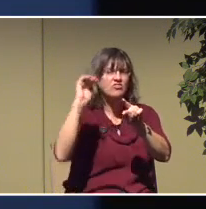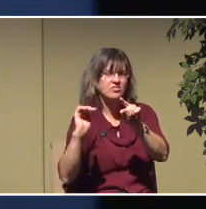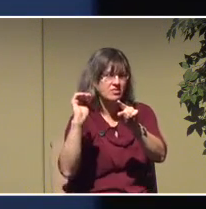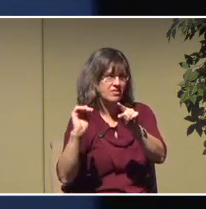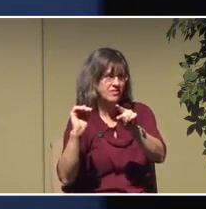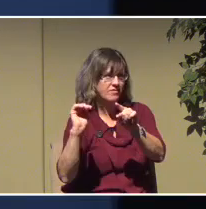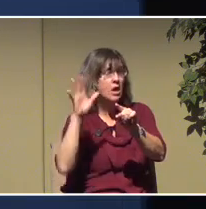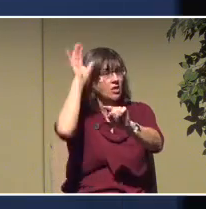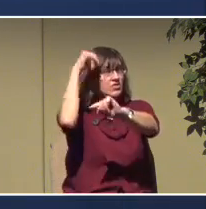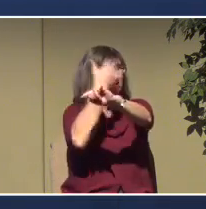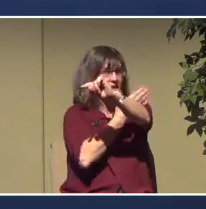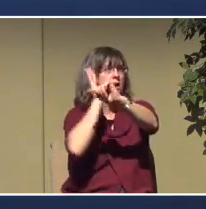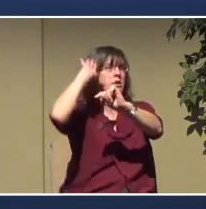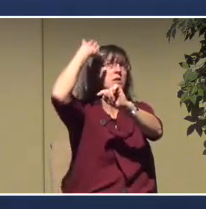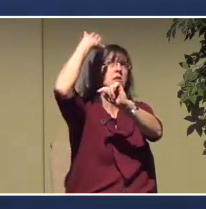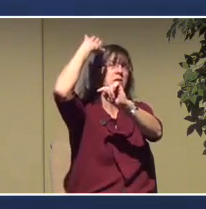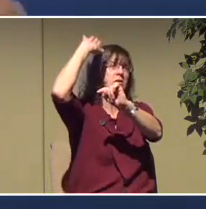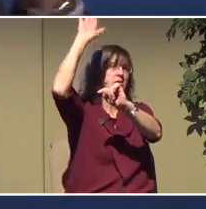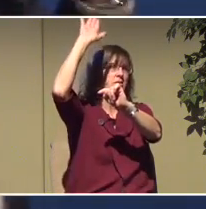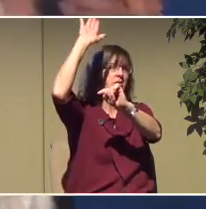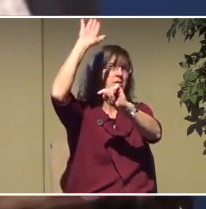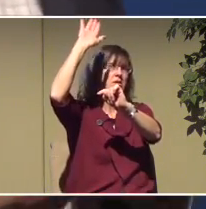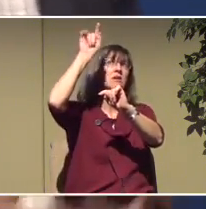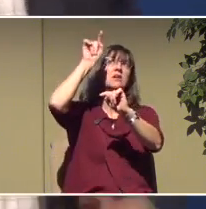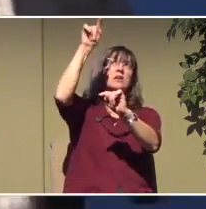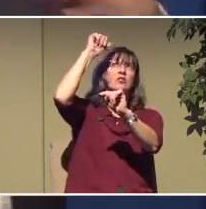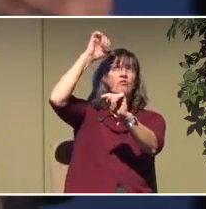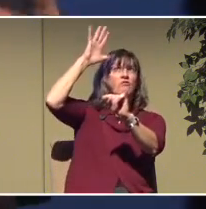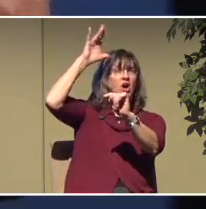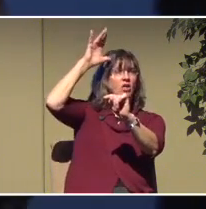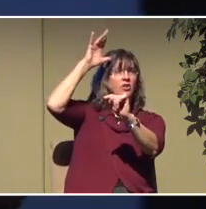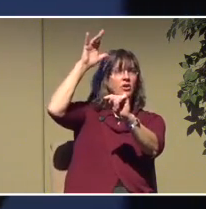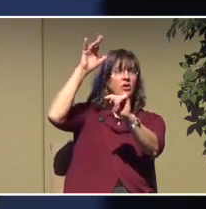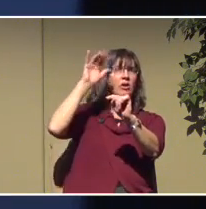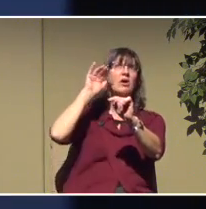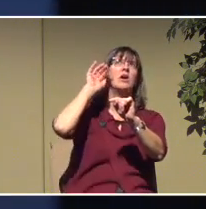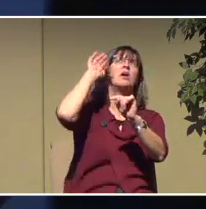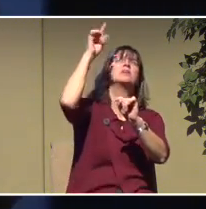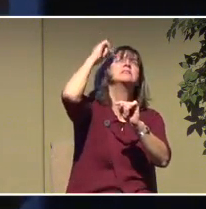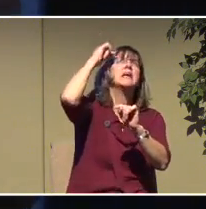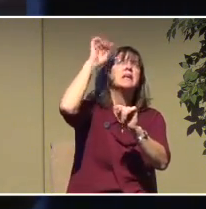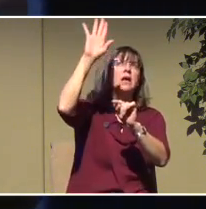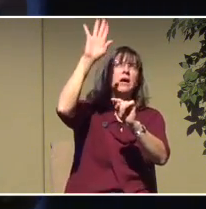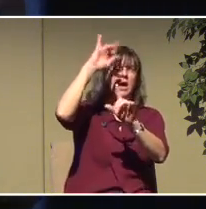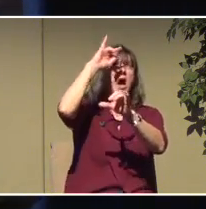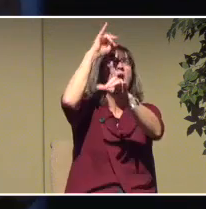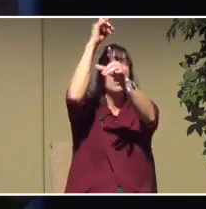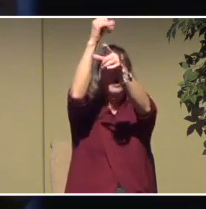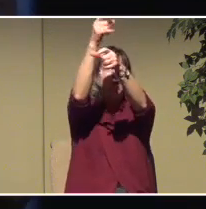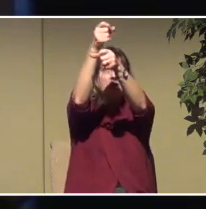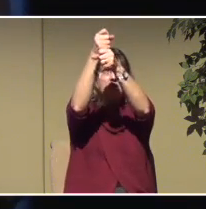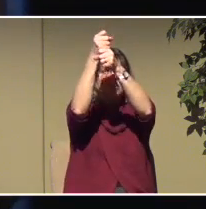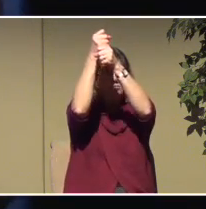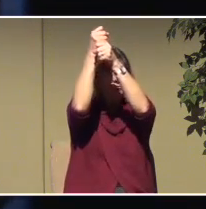Submitting himself then to the Father as a child does, saying, I will trust you with